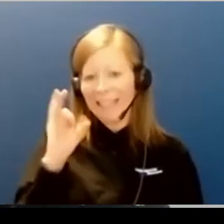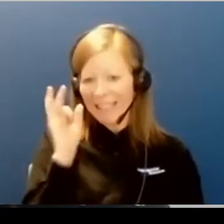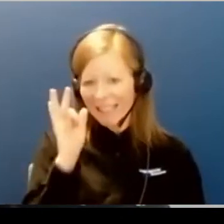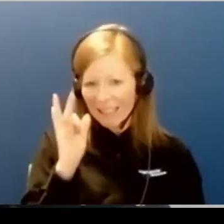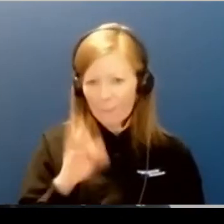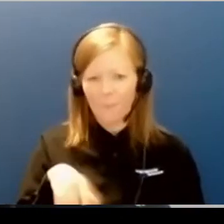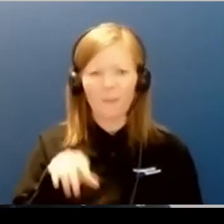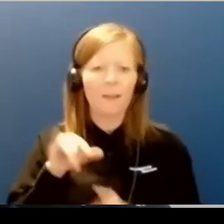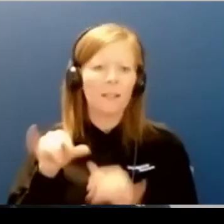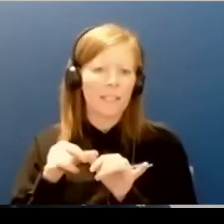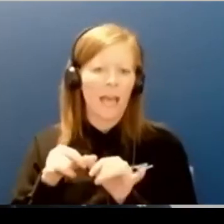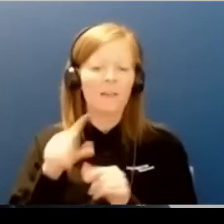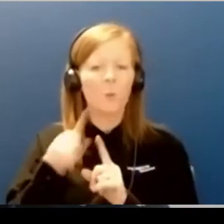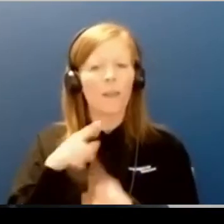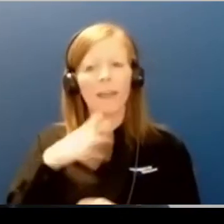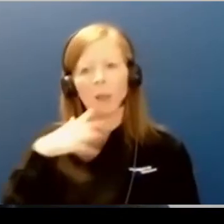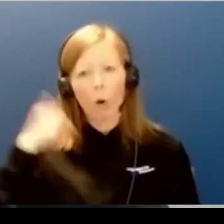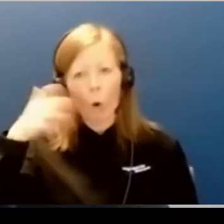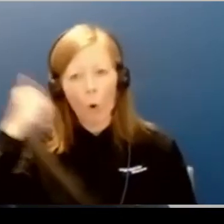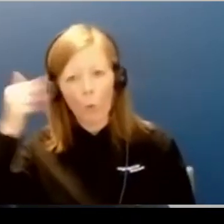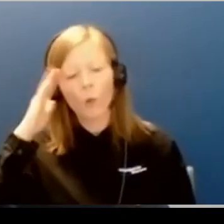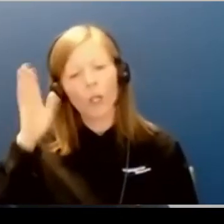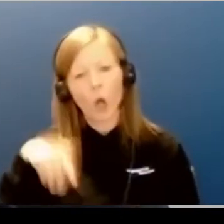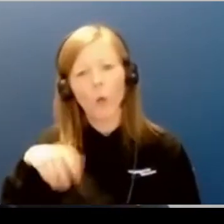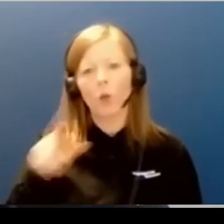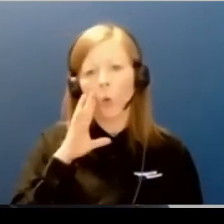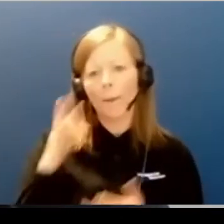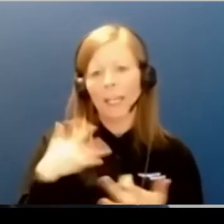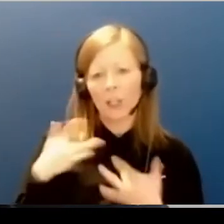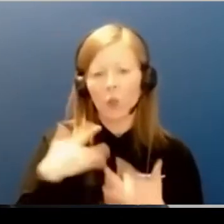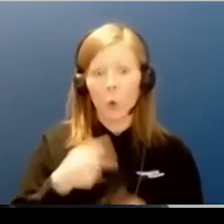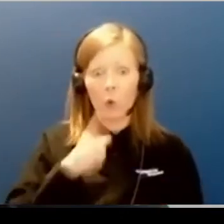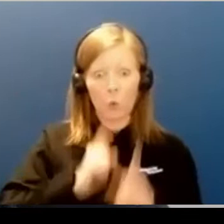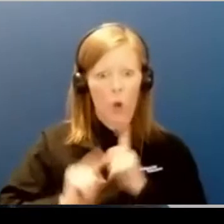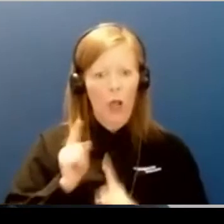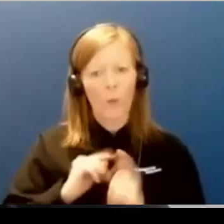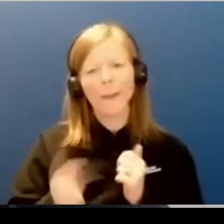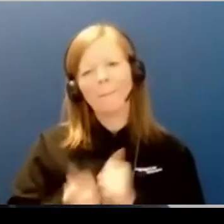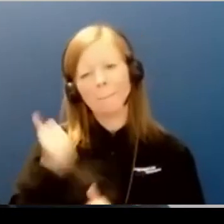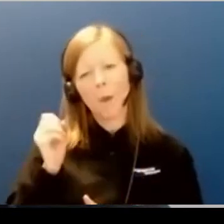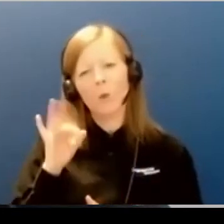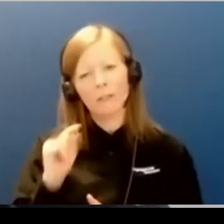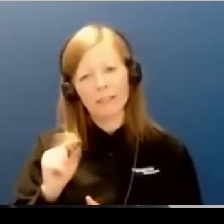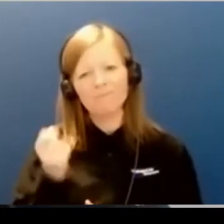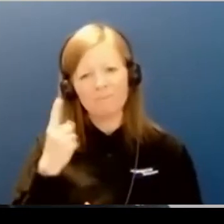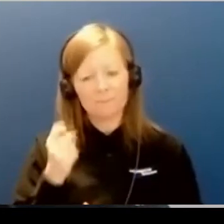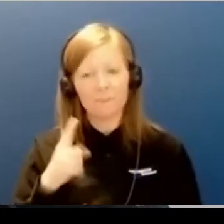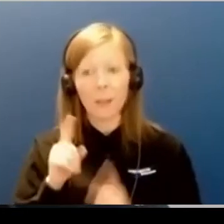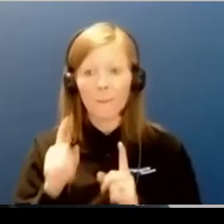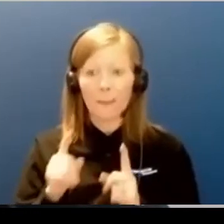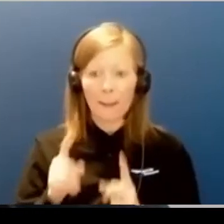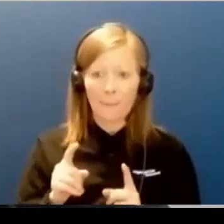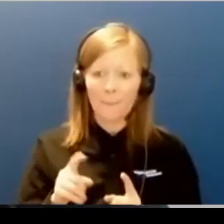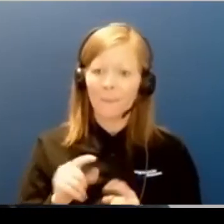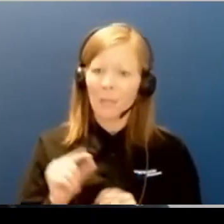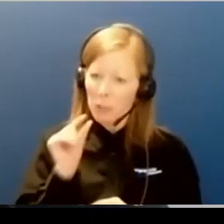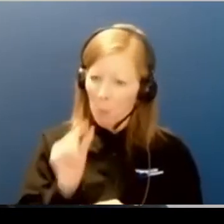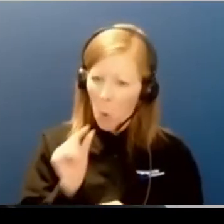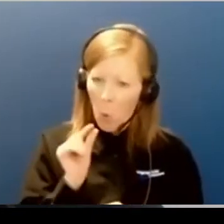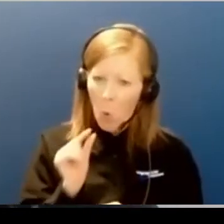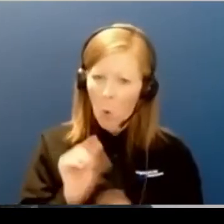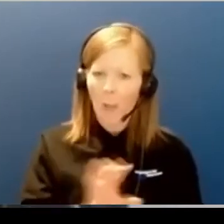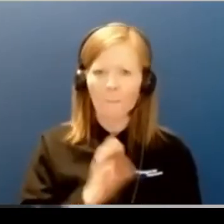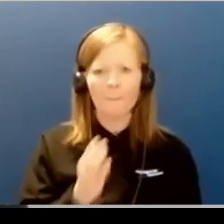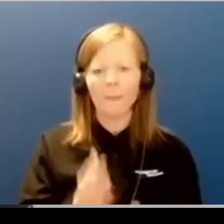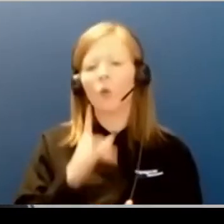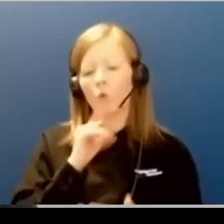that you are going to be concerned that they're swallowing most of it. However, it's such a small amount that it's